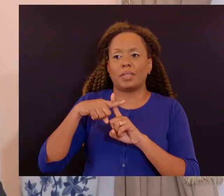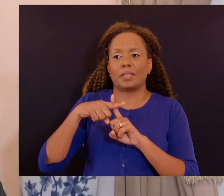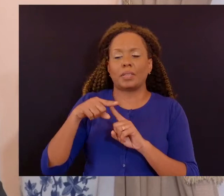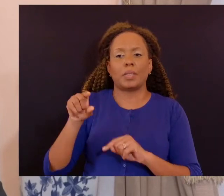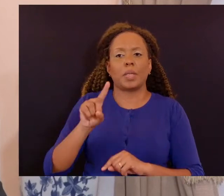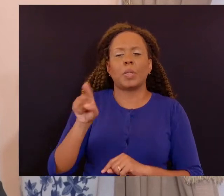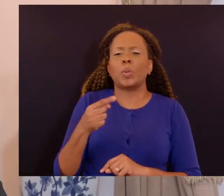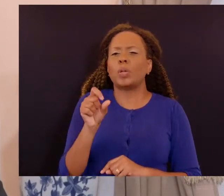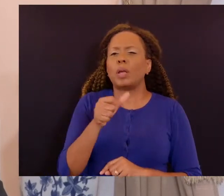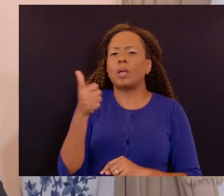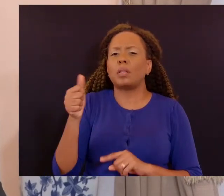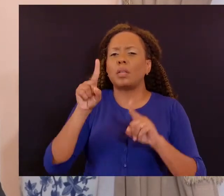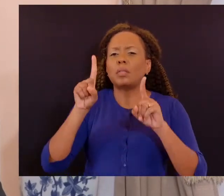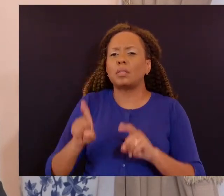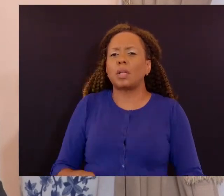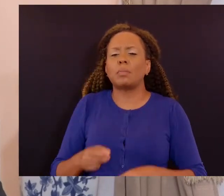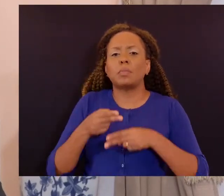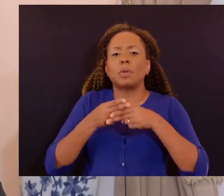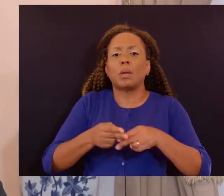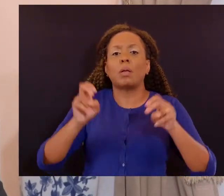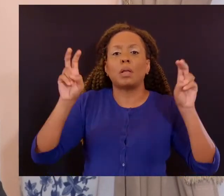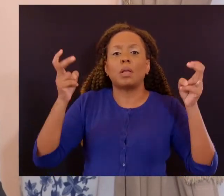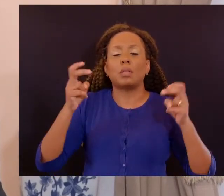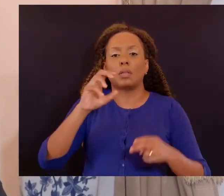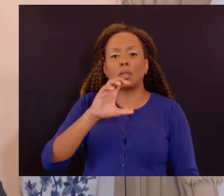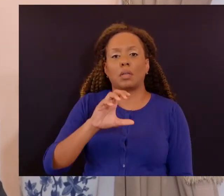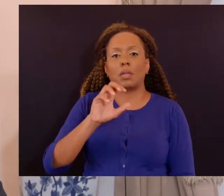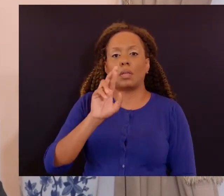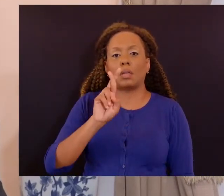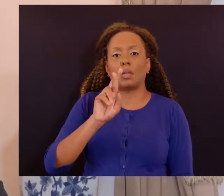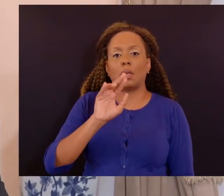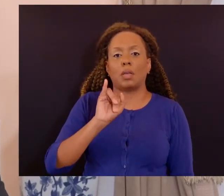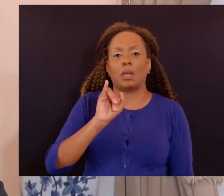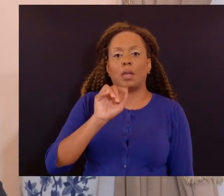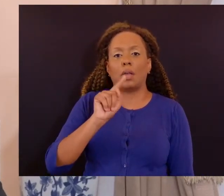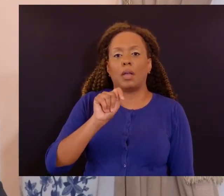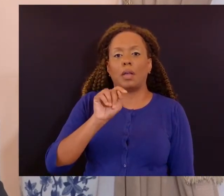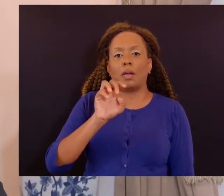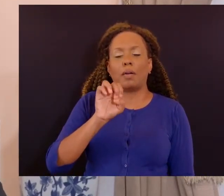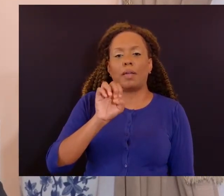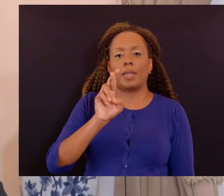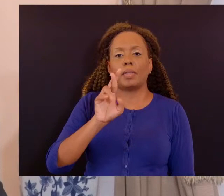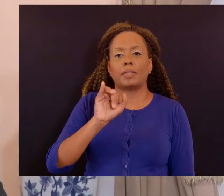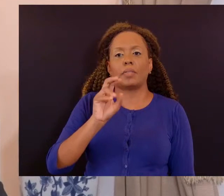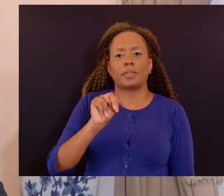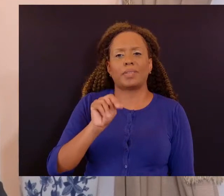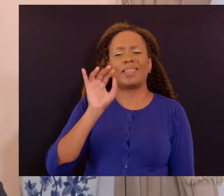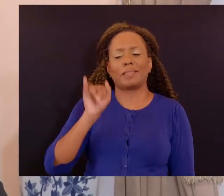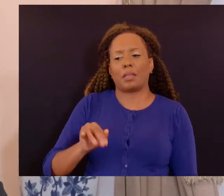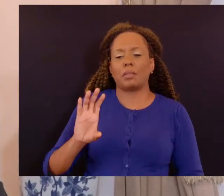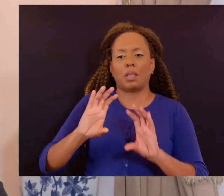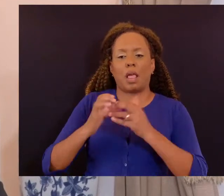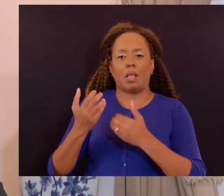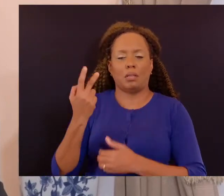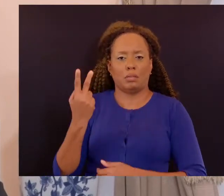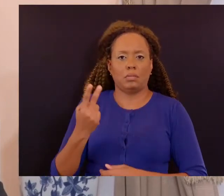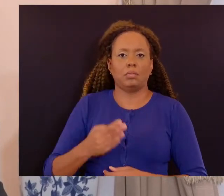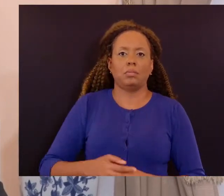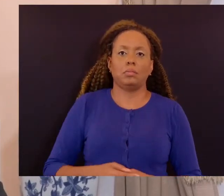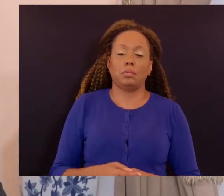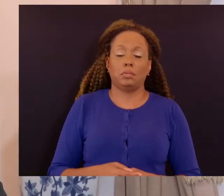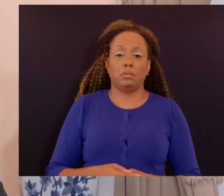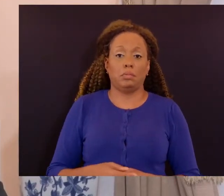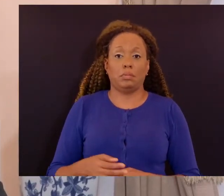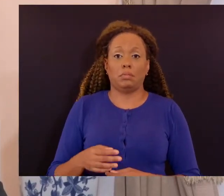place at class 2. So prior to this examination, there really is, and certainly this assessment that we've shared with you today, there really